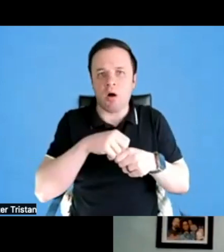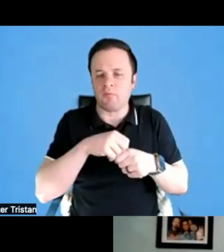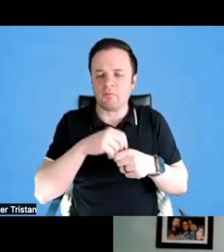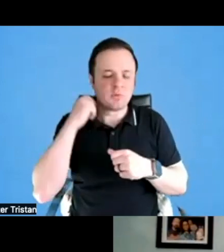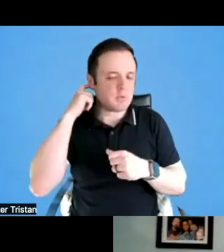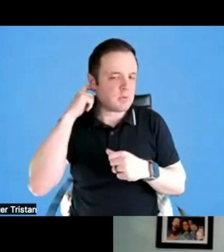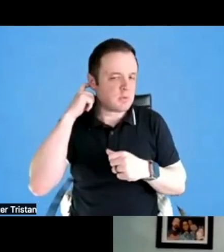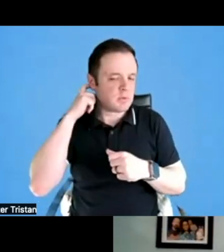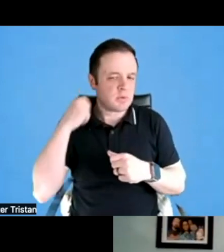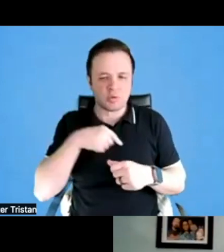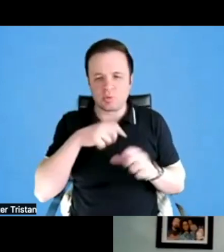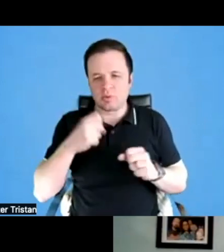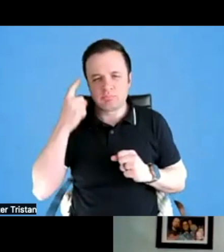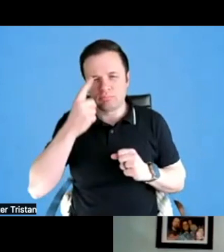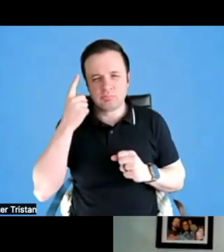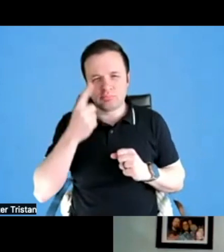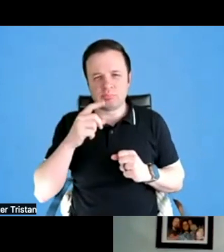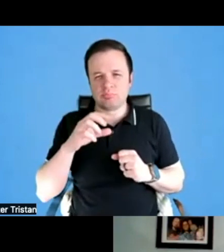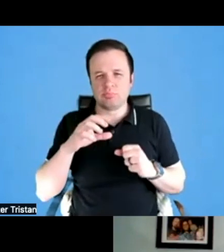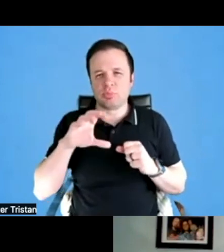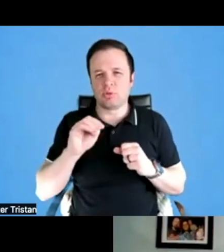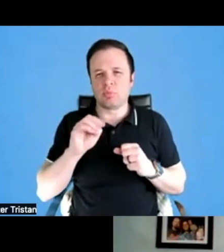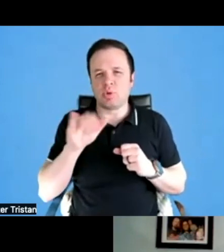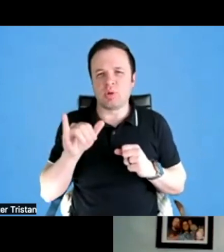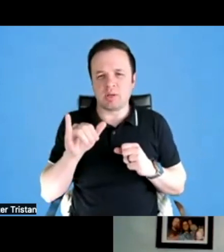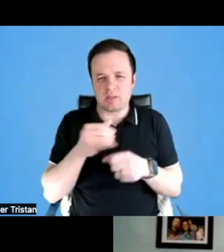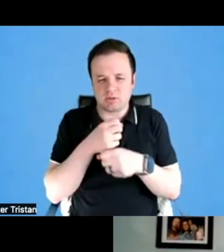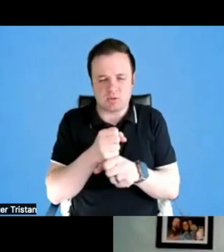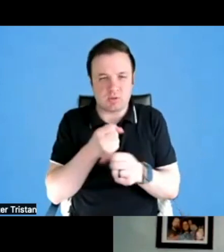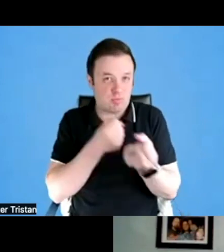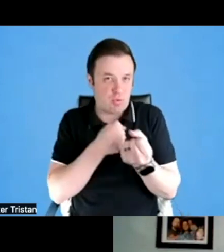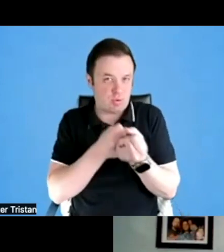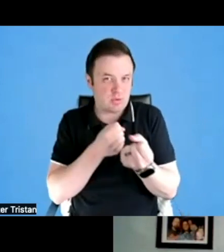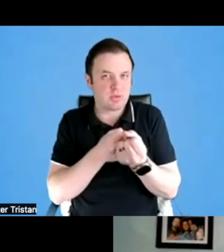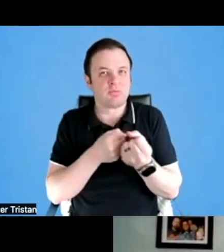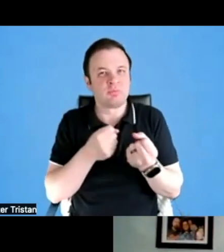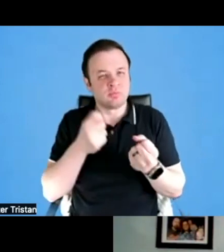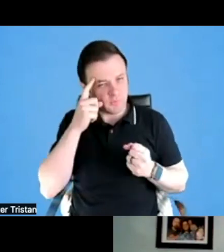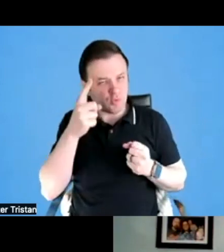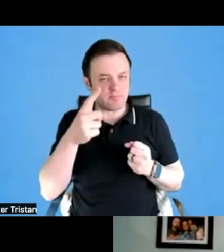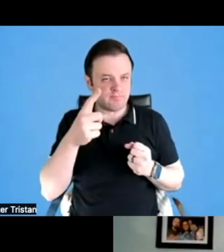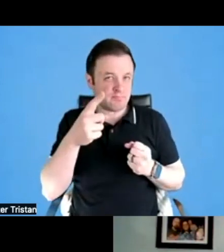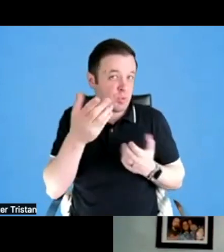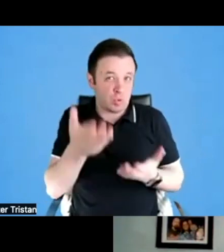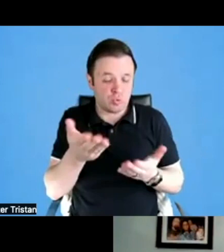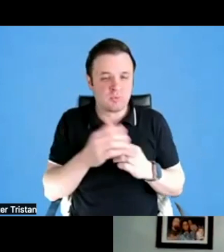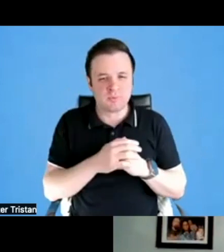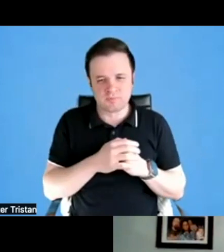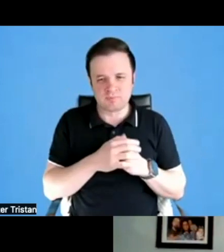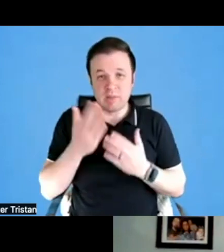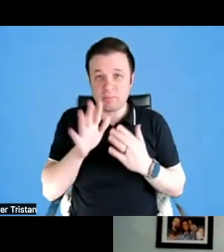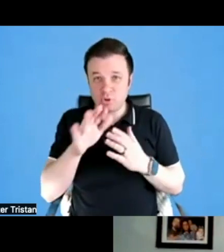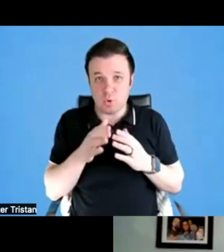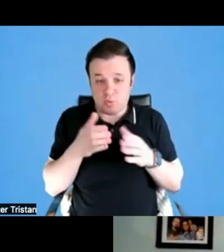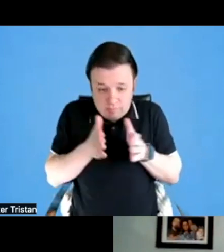we can think about what are community generated supports that might be available to you to respond to that. And it might be your immediate